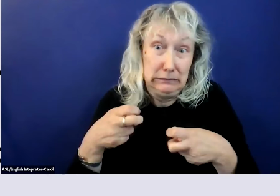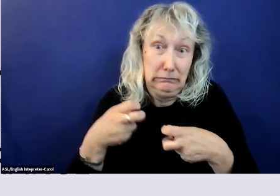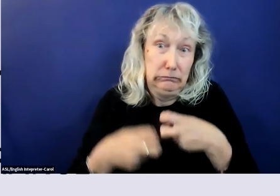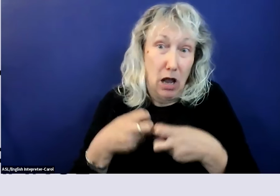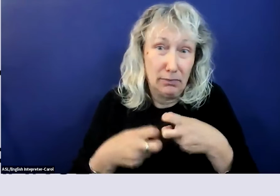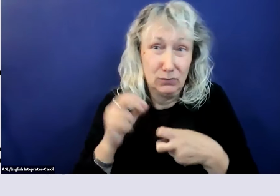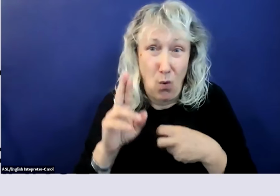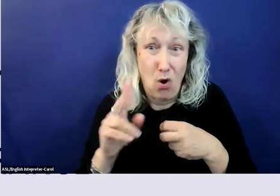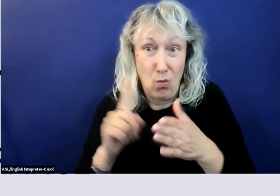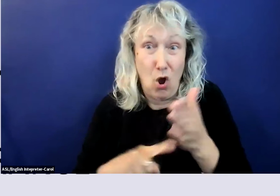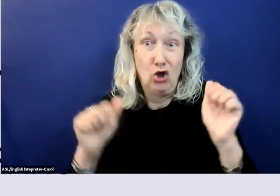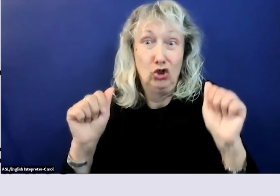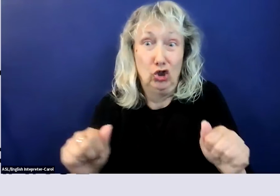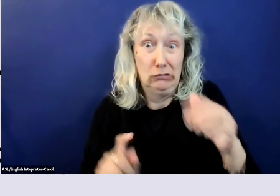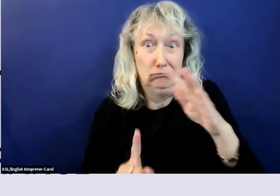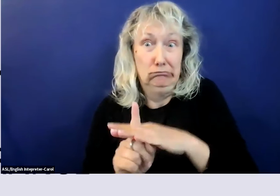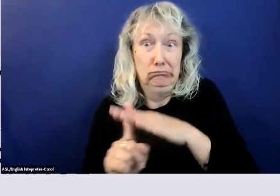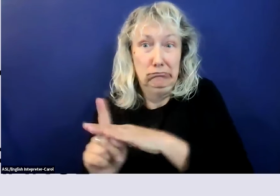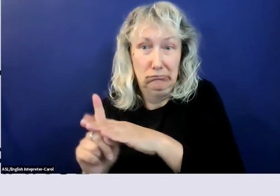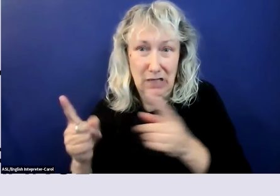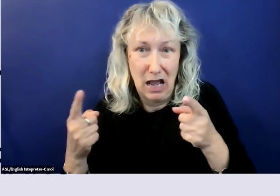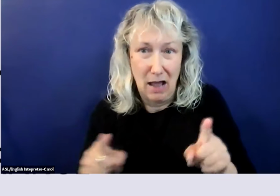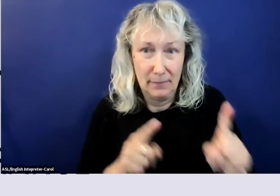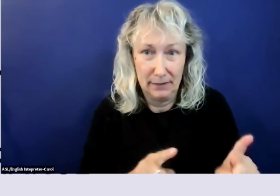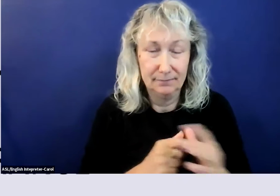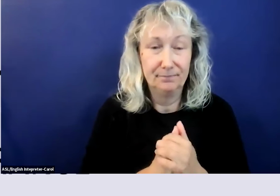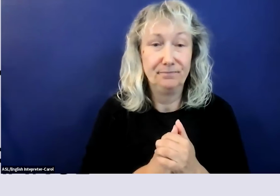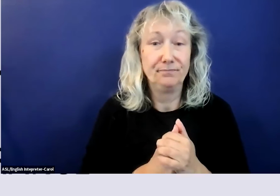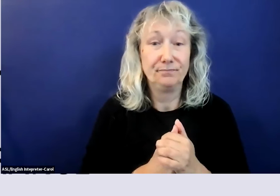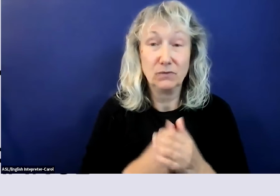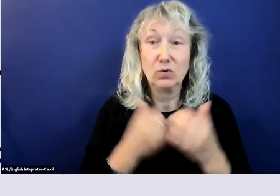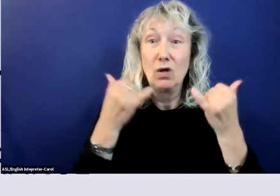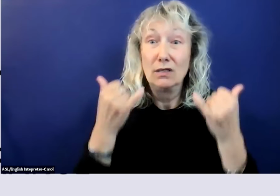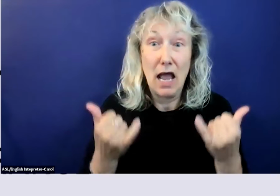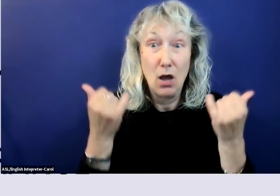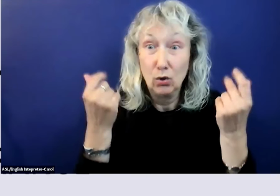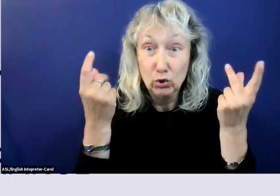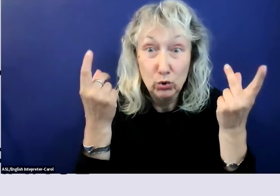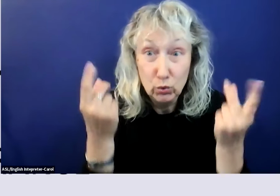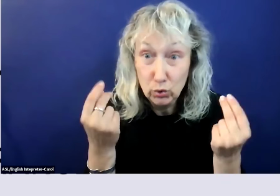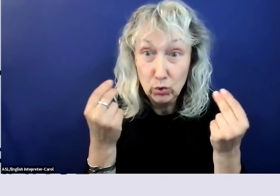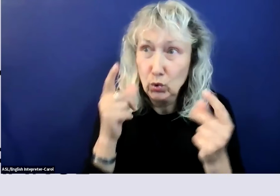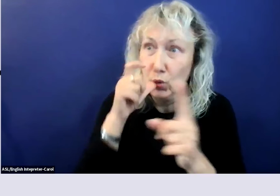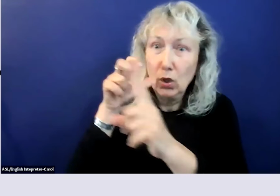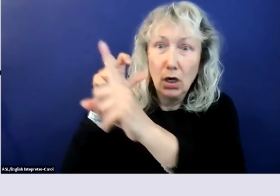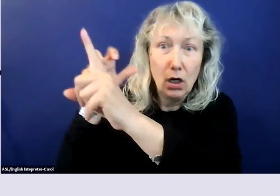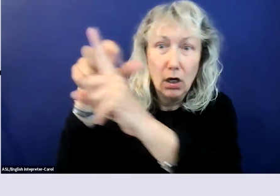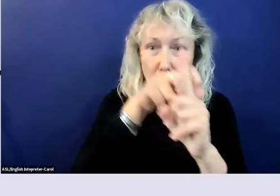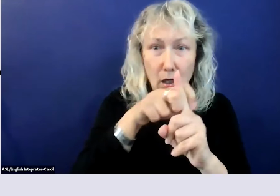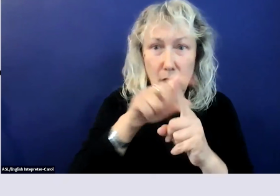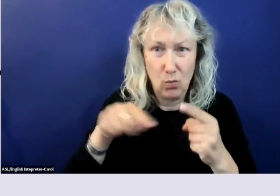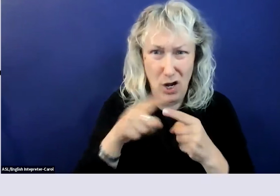So we're building our plan. Who do we talk to? Next slide, please.